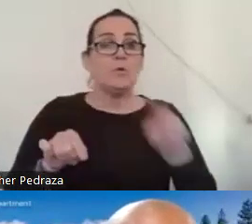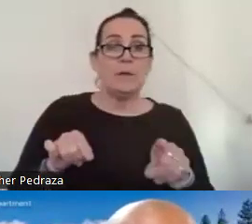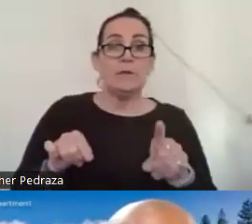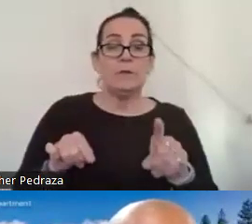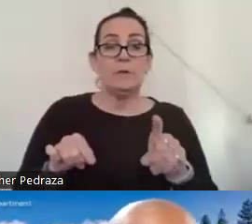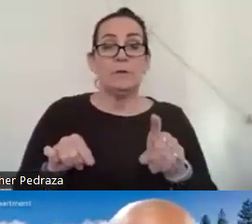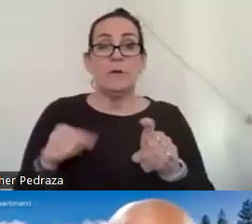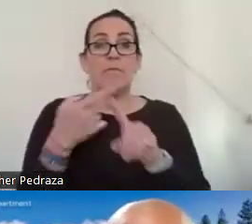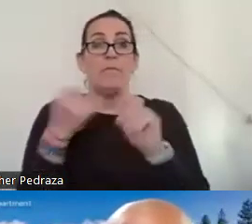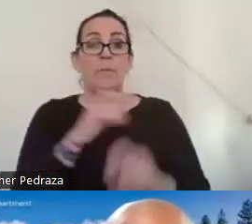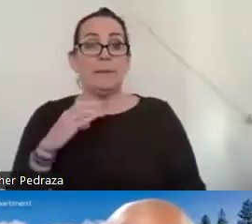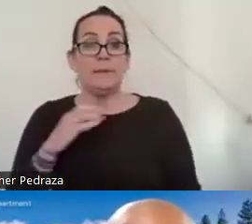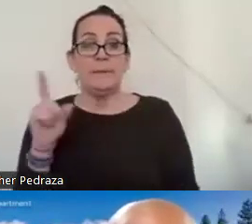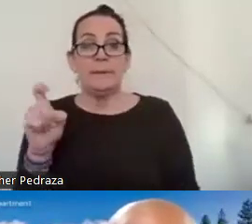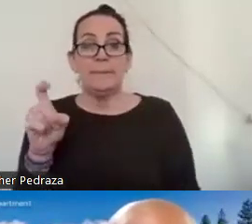committee?